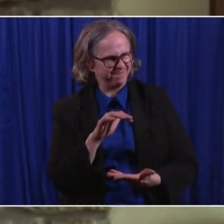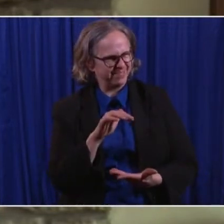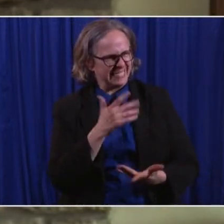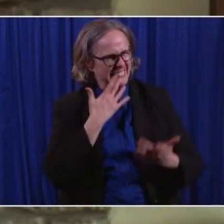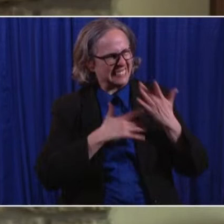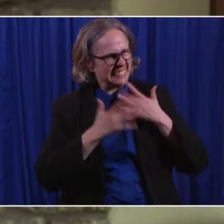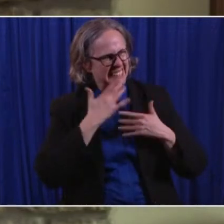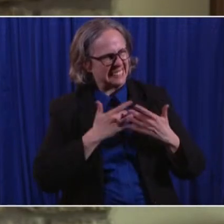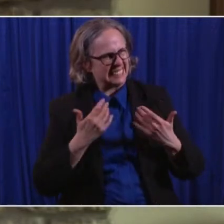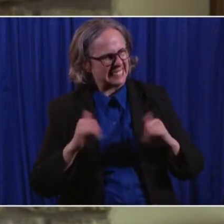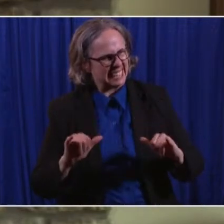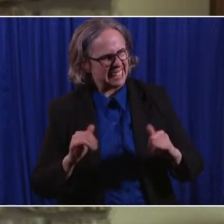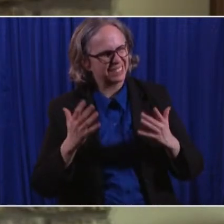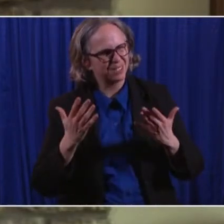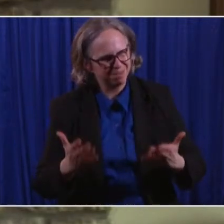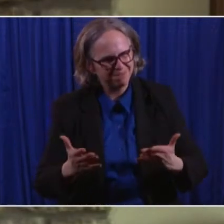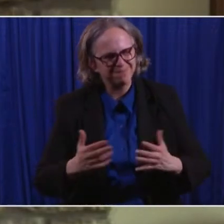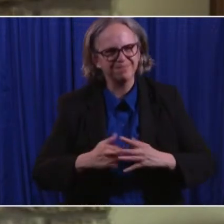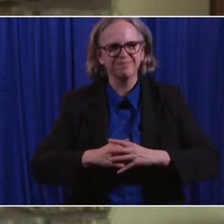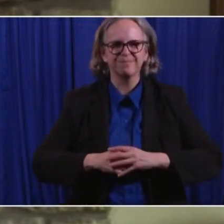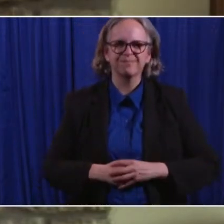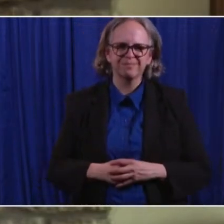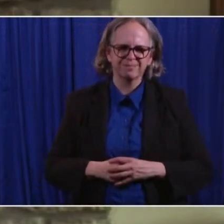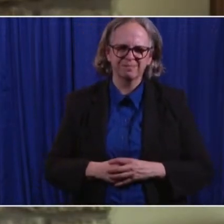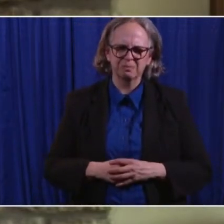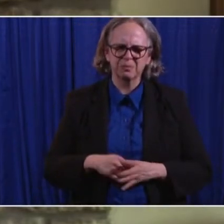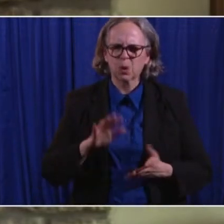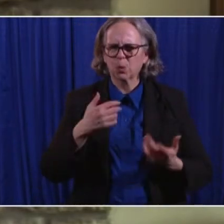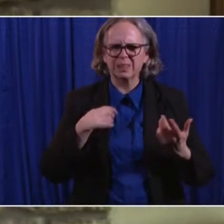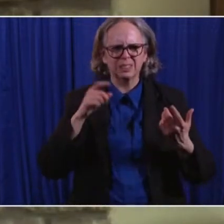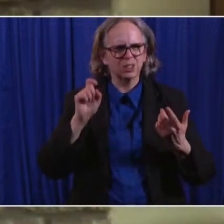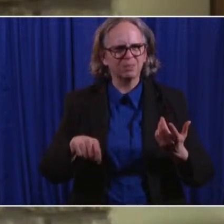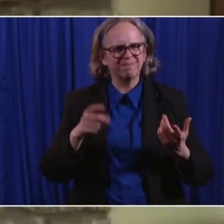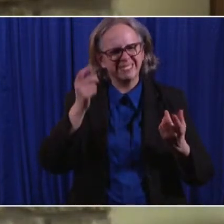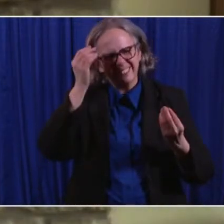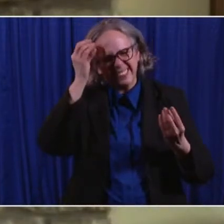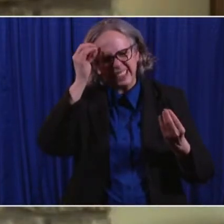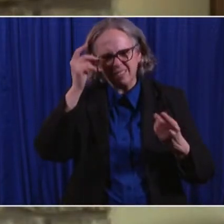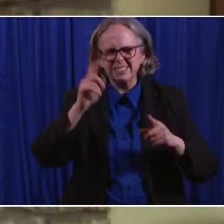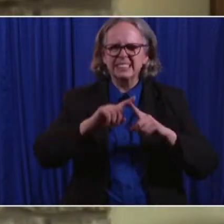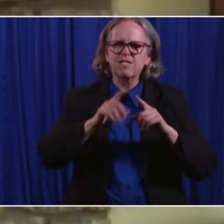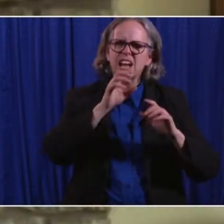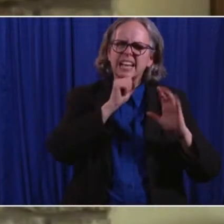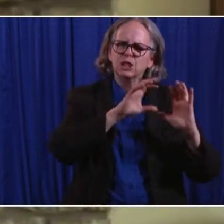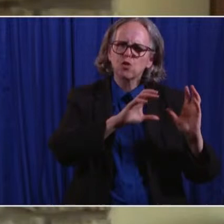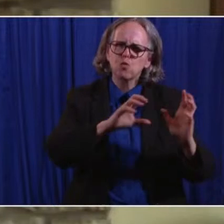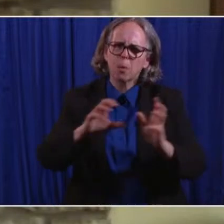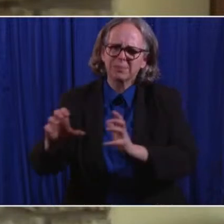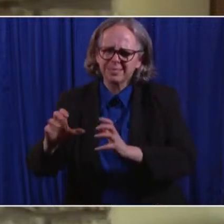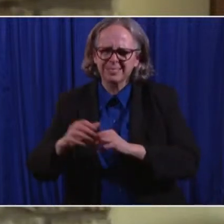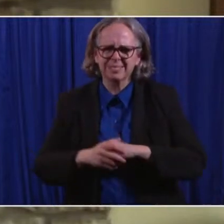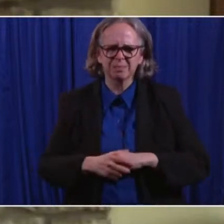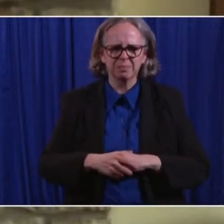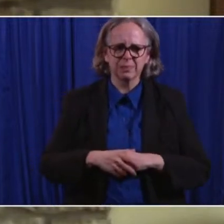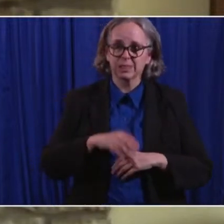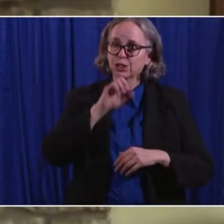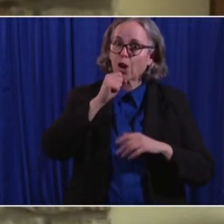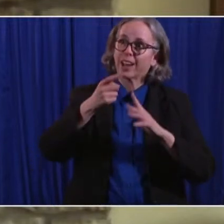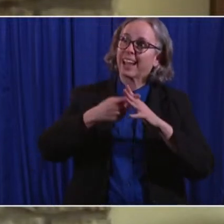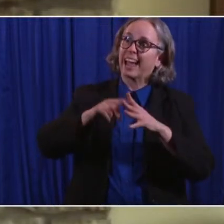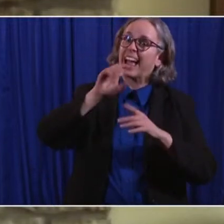as we look at the age groups, the different age groups starting with 80 and above and 75 to